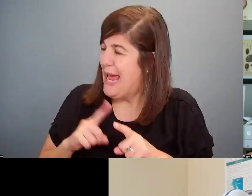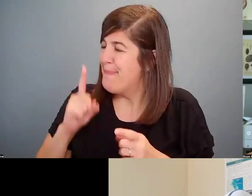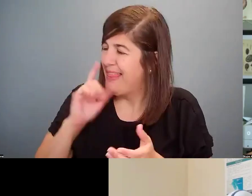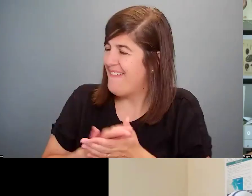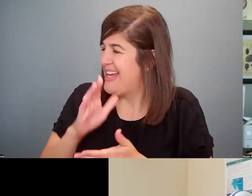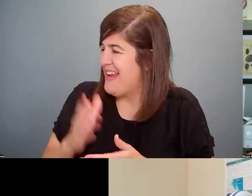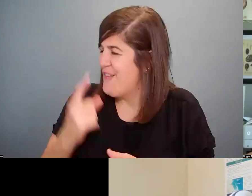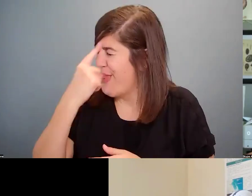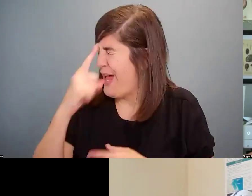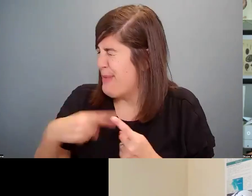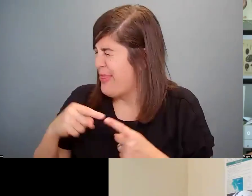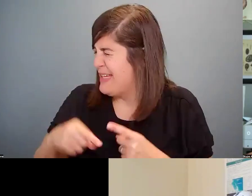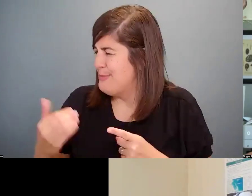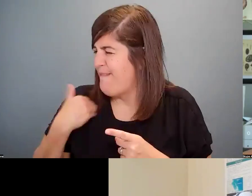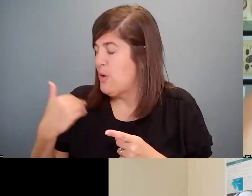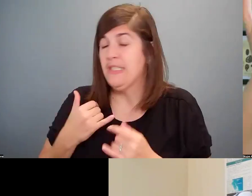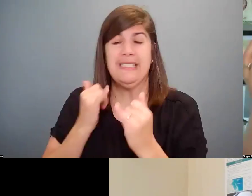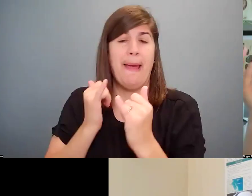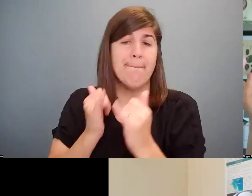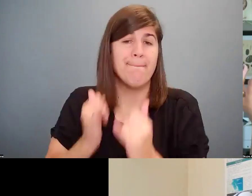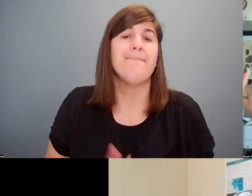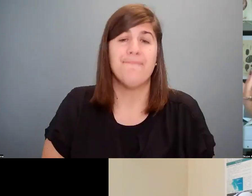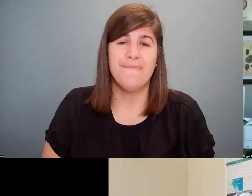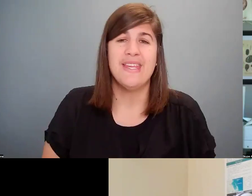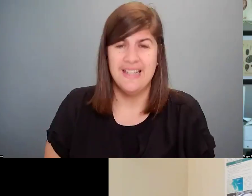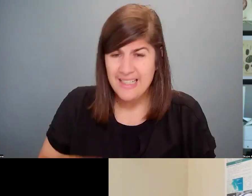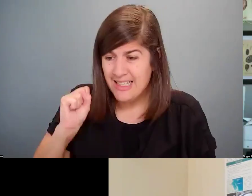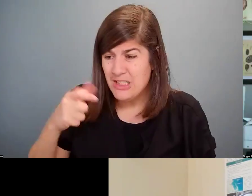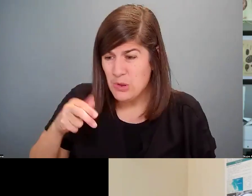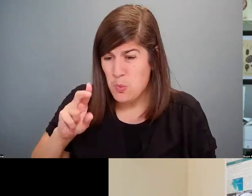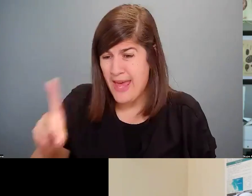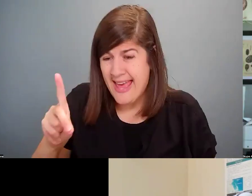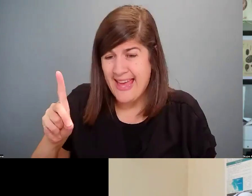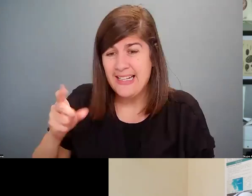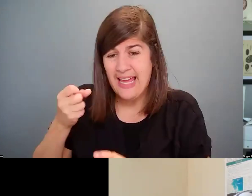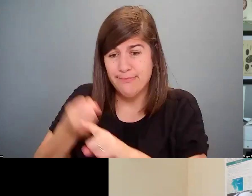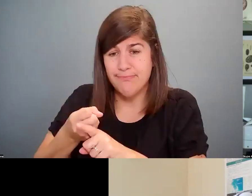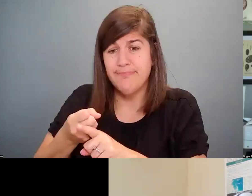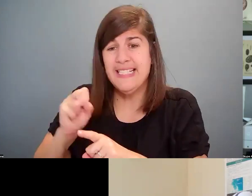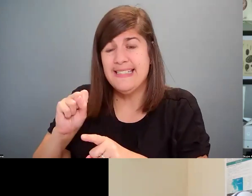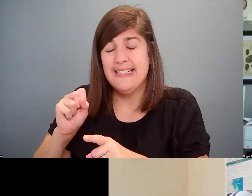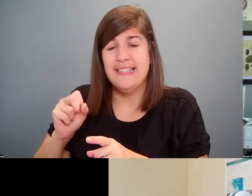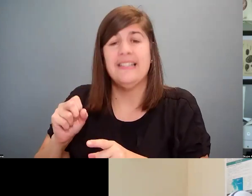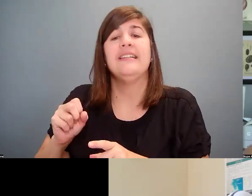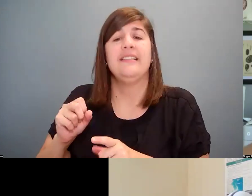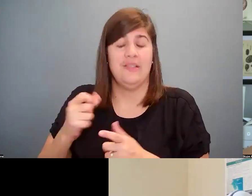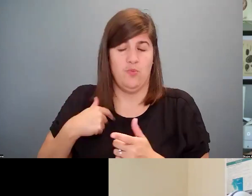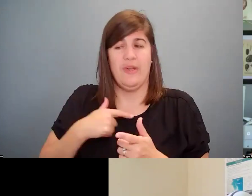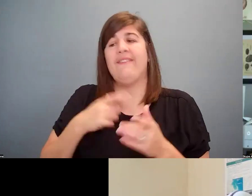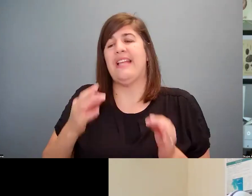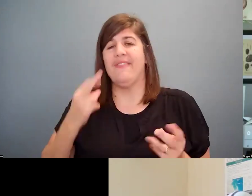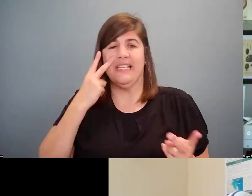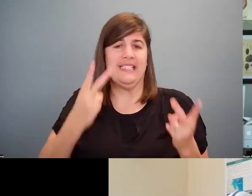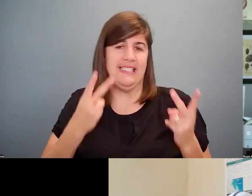before. I've never thought about this either. Do So squid get stung by jellyfish? I don't know. Probably. we've definitely seen whales